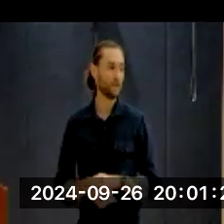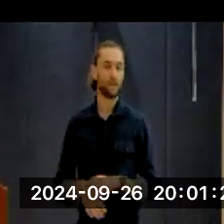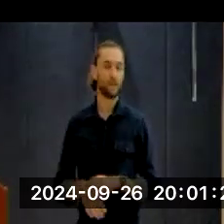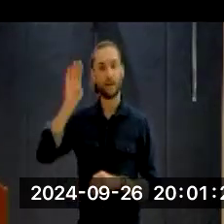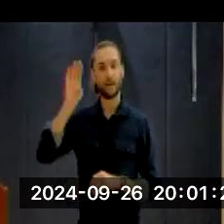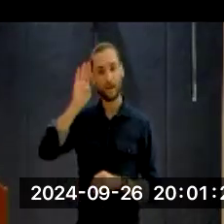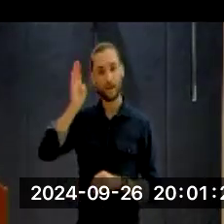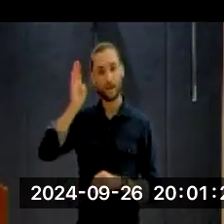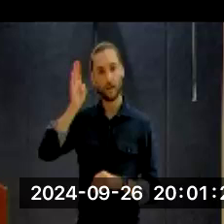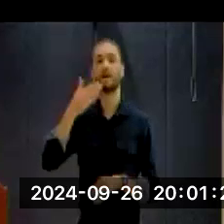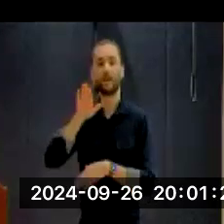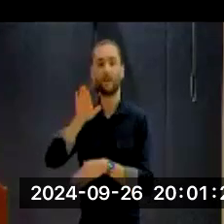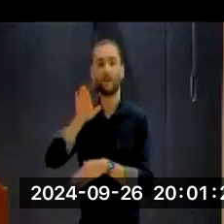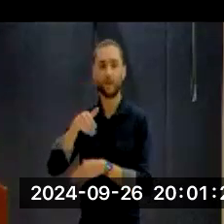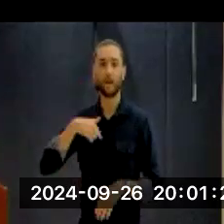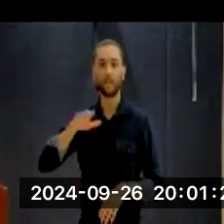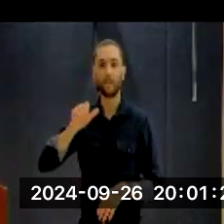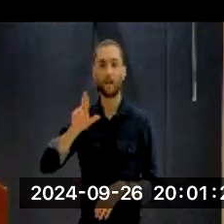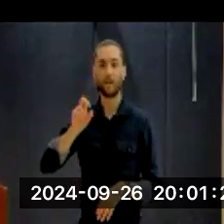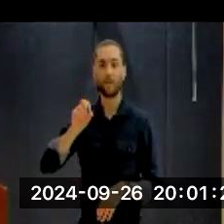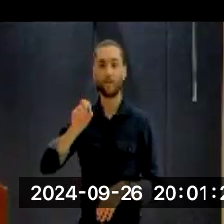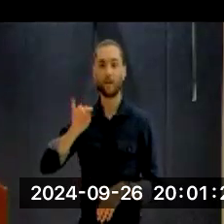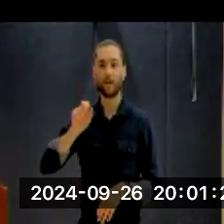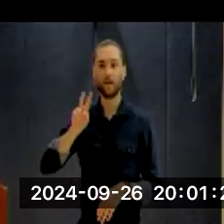Hi, good afternoon. My name is Carolina Villaseñor.